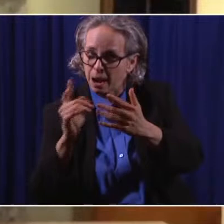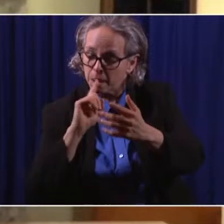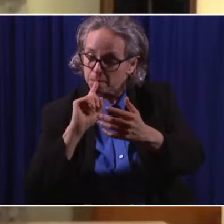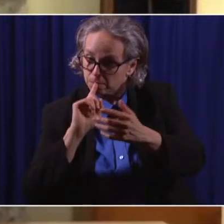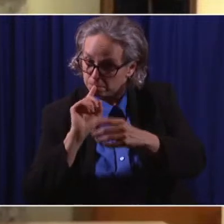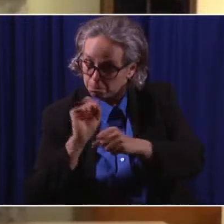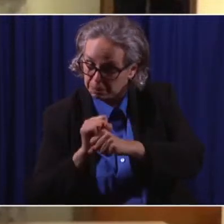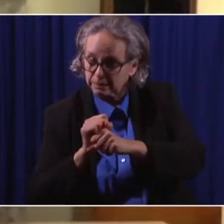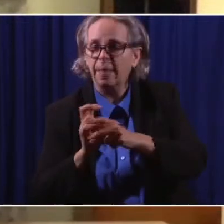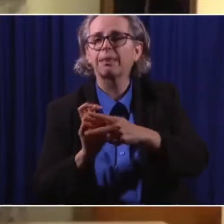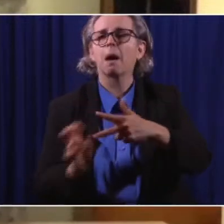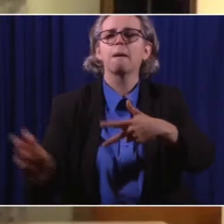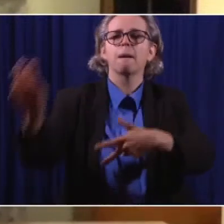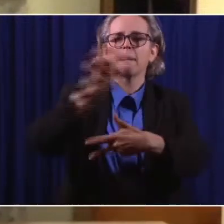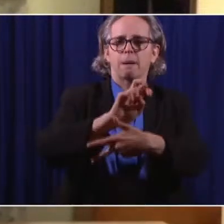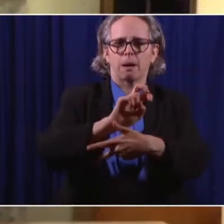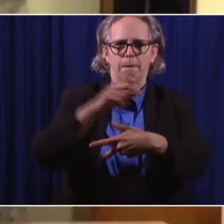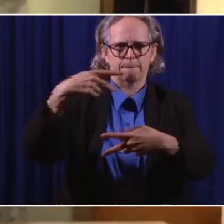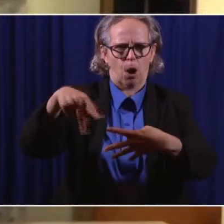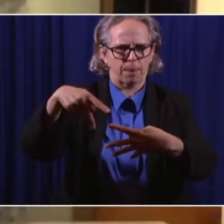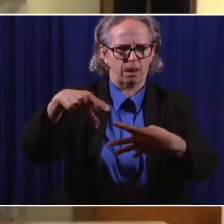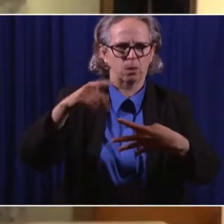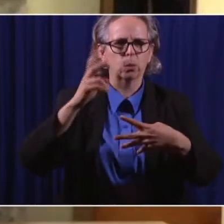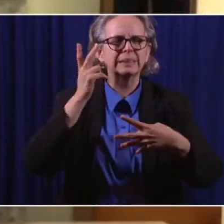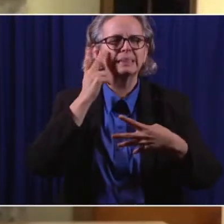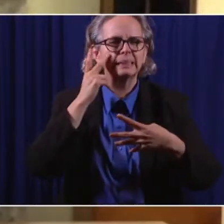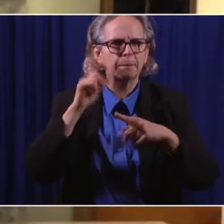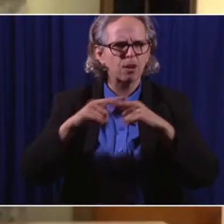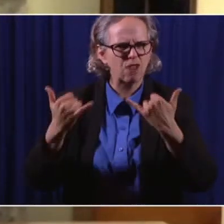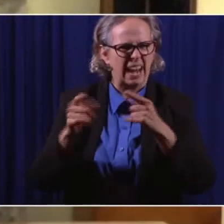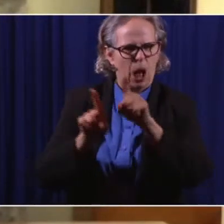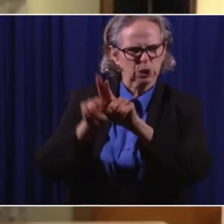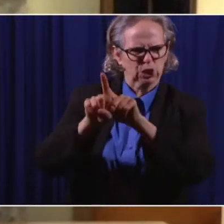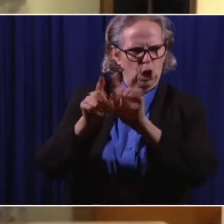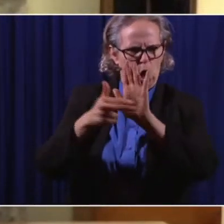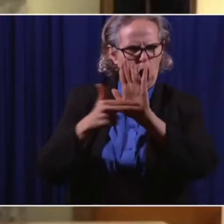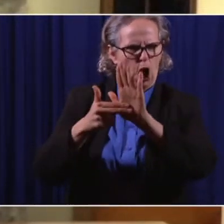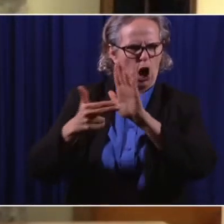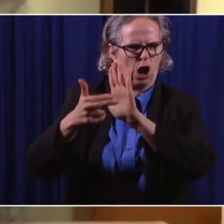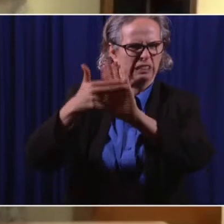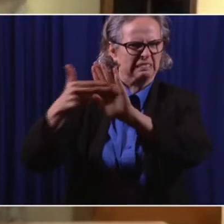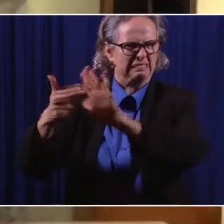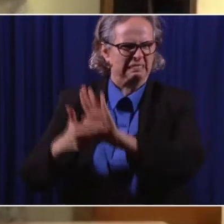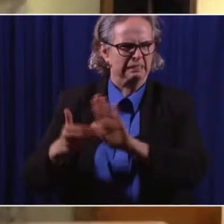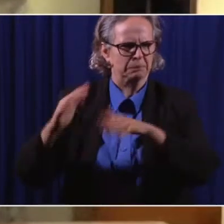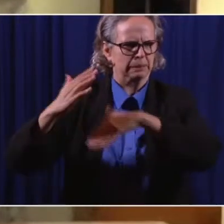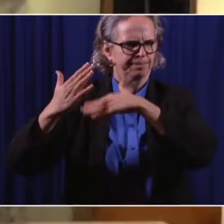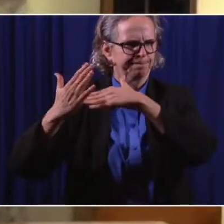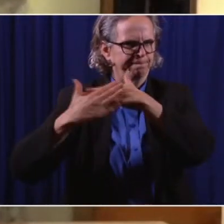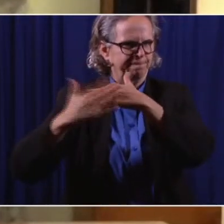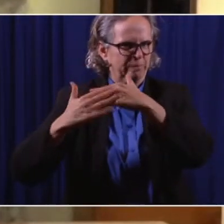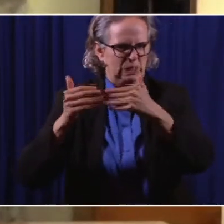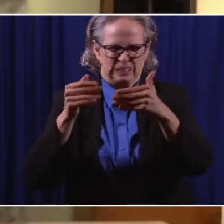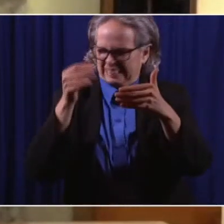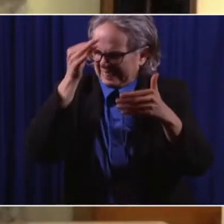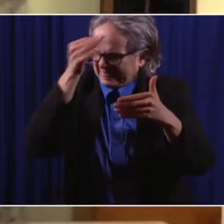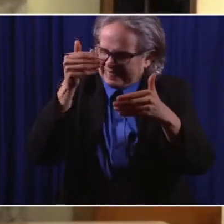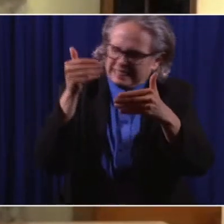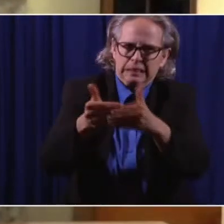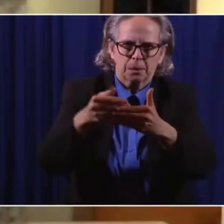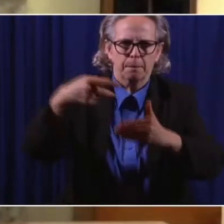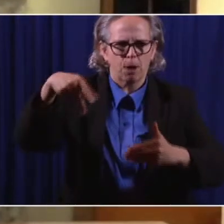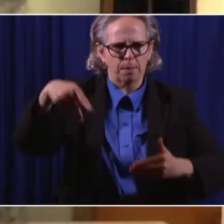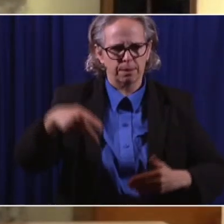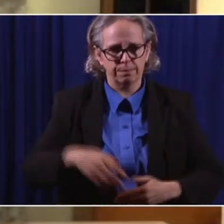happens between now and next week, and then look at next week's numbers. The new red counties are